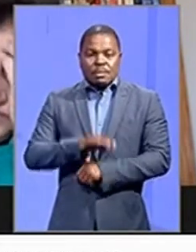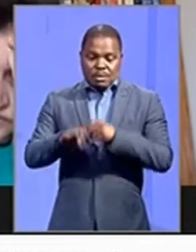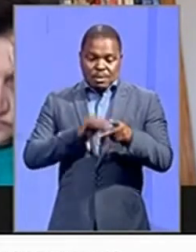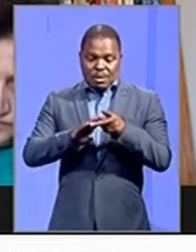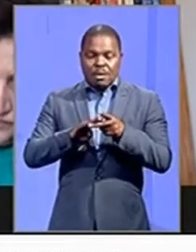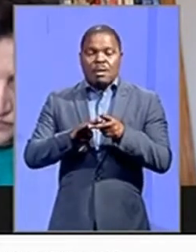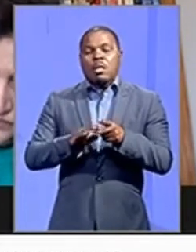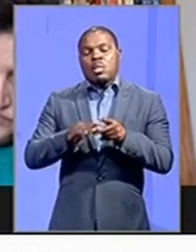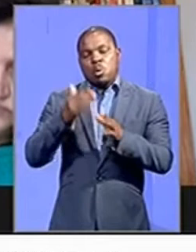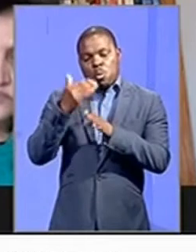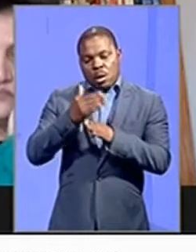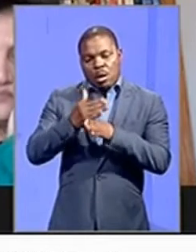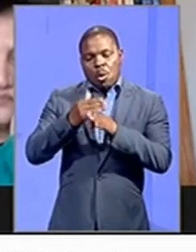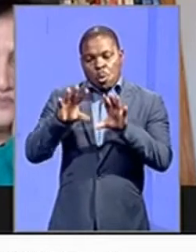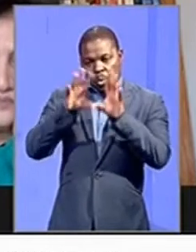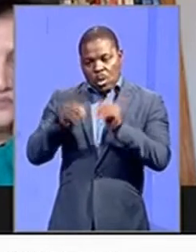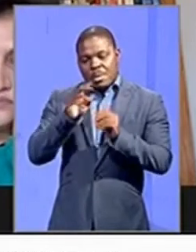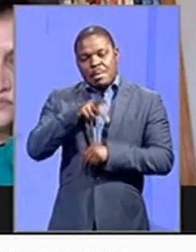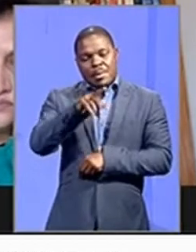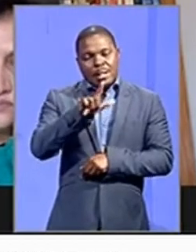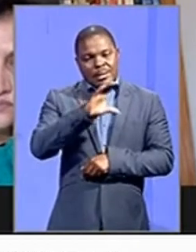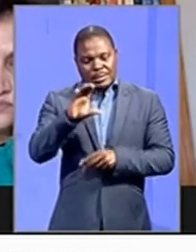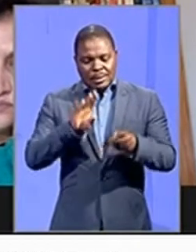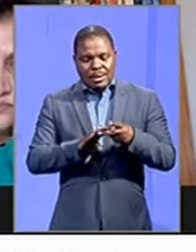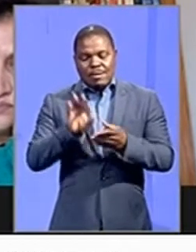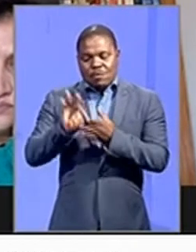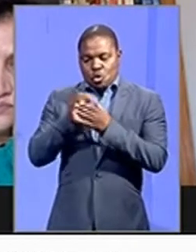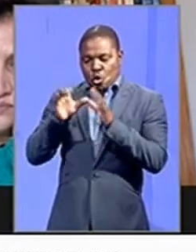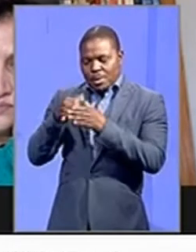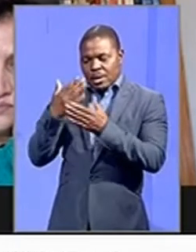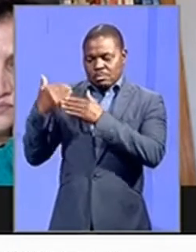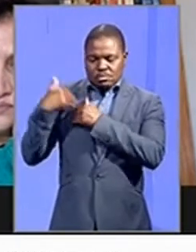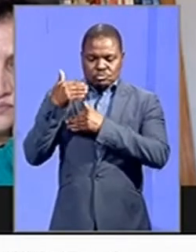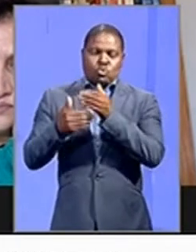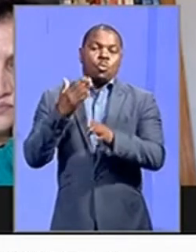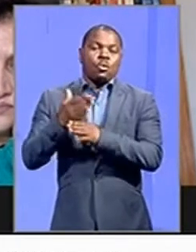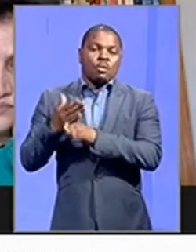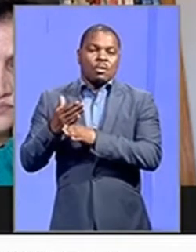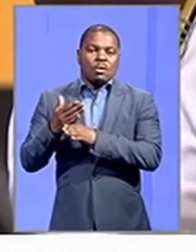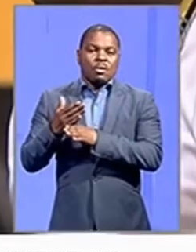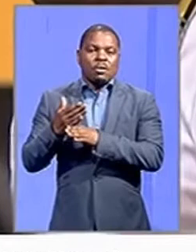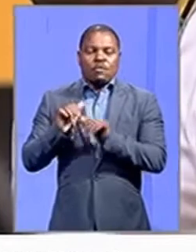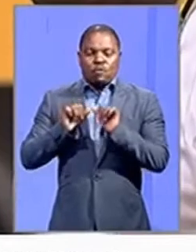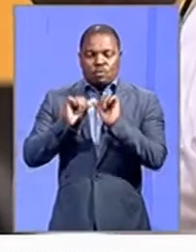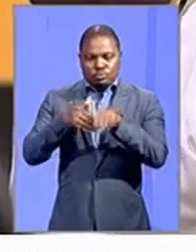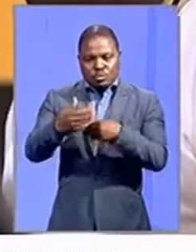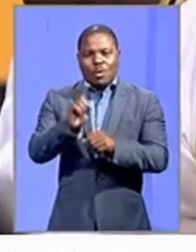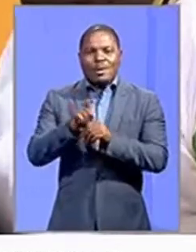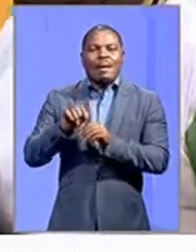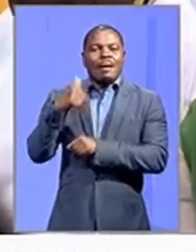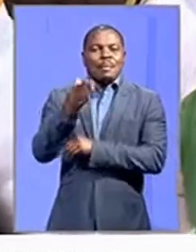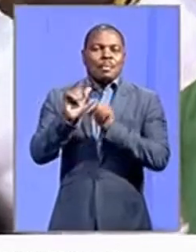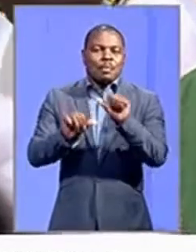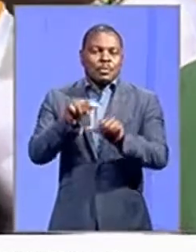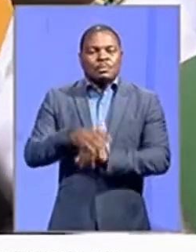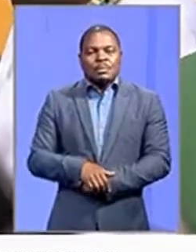work is left to the PLCs and the electoral committee in terms of appeals. Re sa le fo